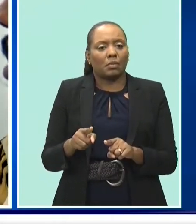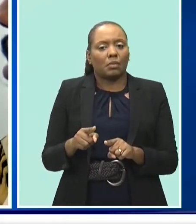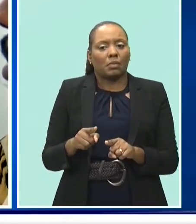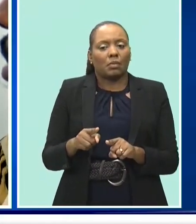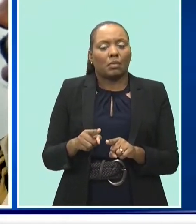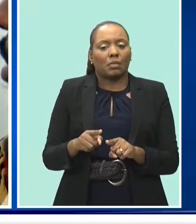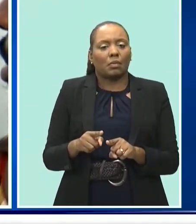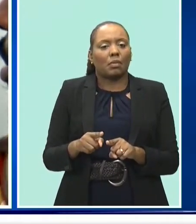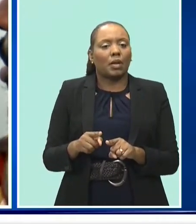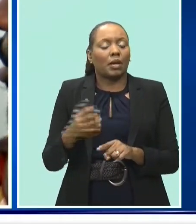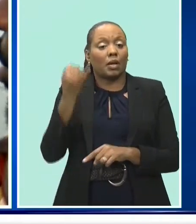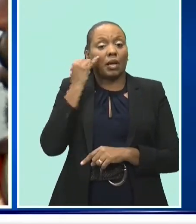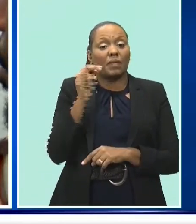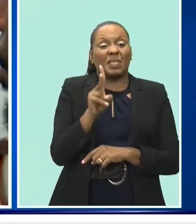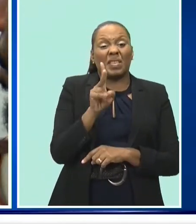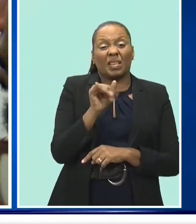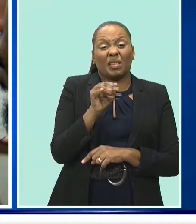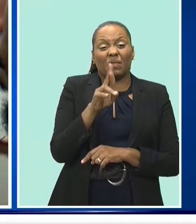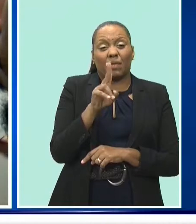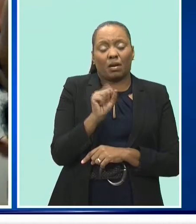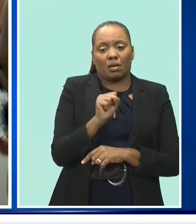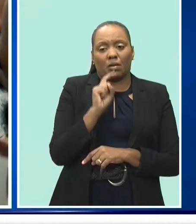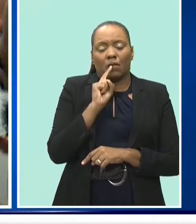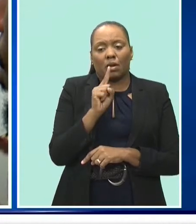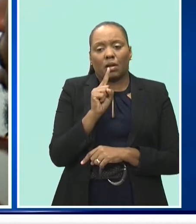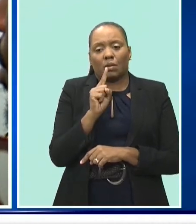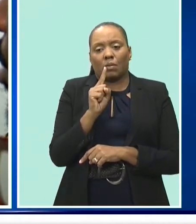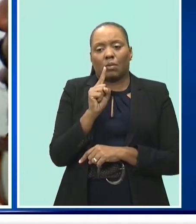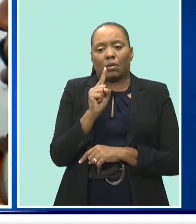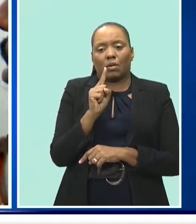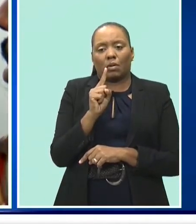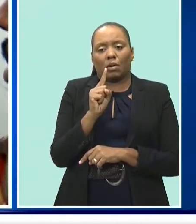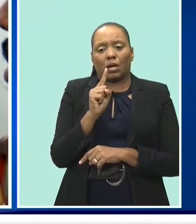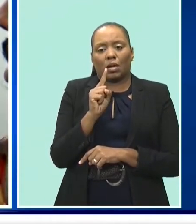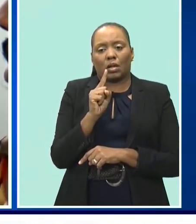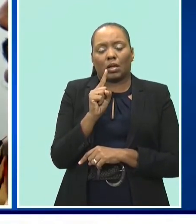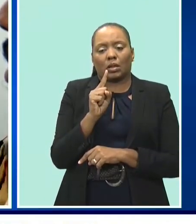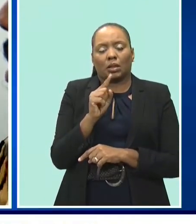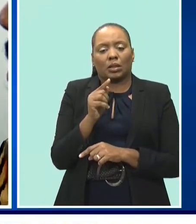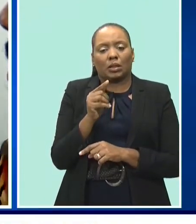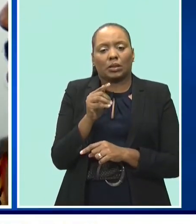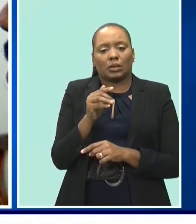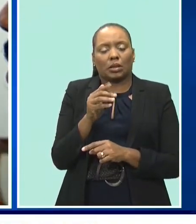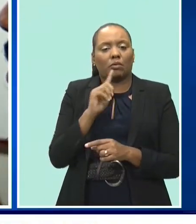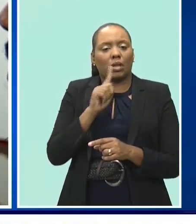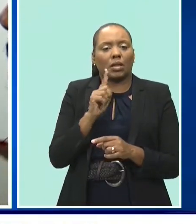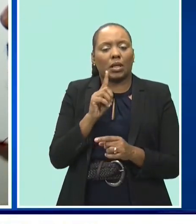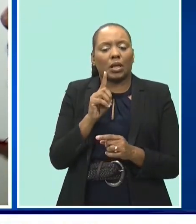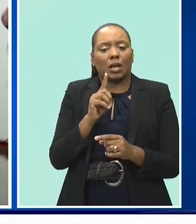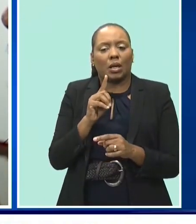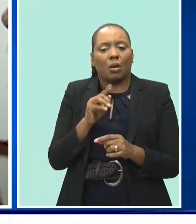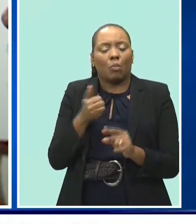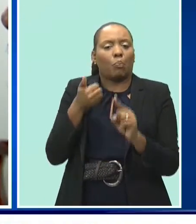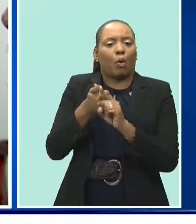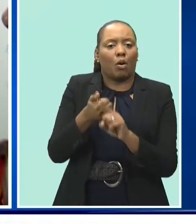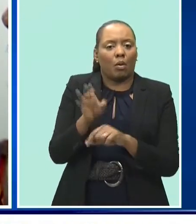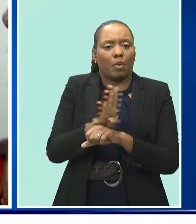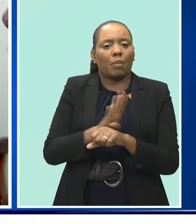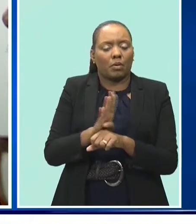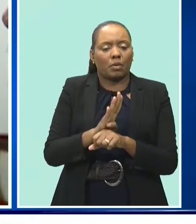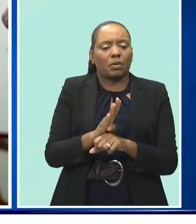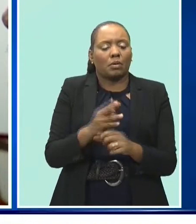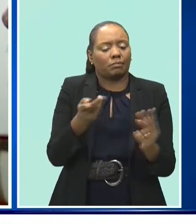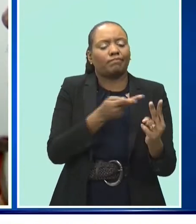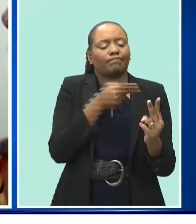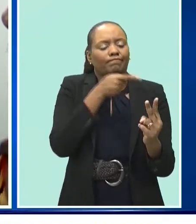virus will enter Barbados is through the airport, and then secondly through the seaport in Bridgetown, and then thirdly, way